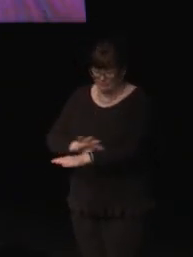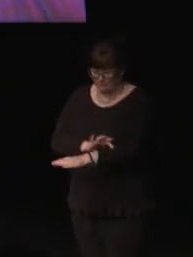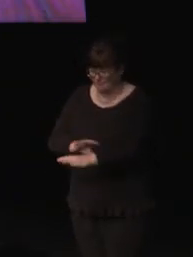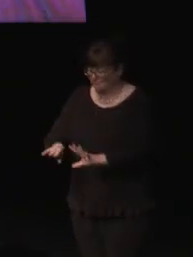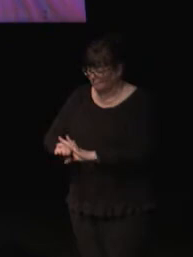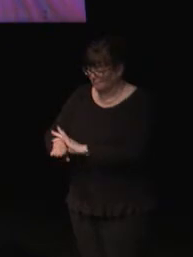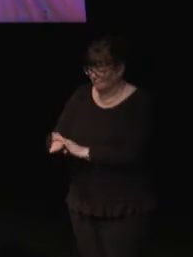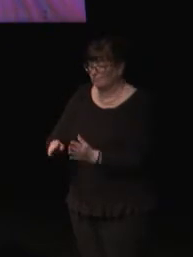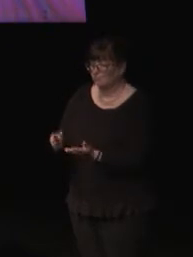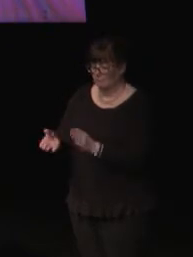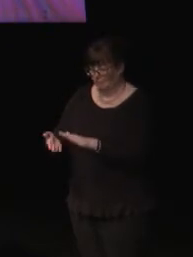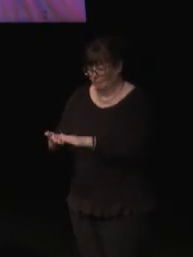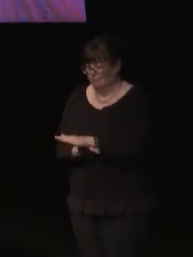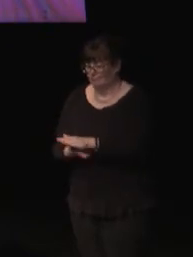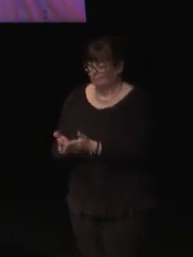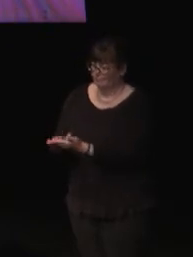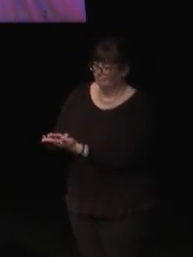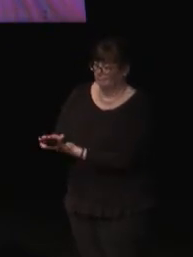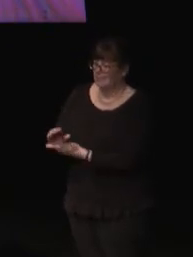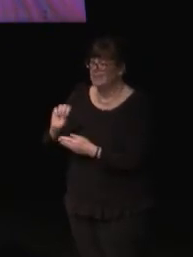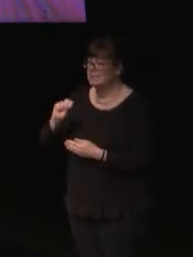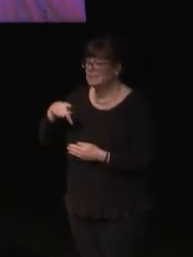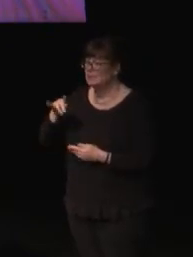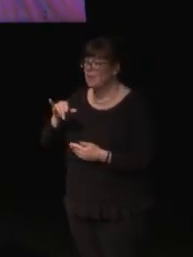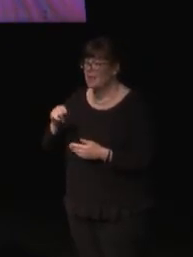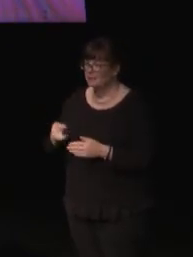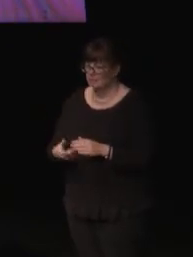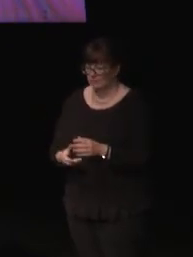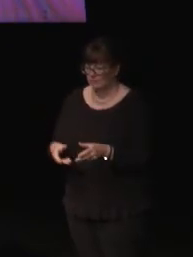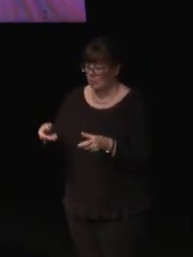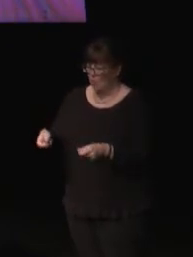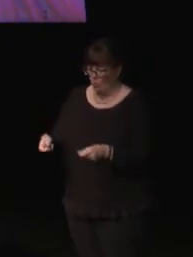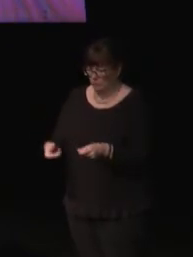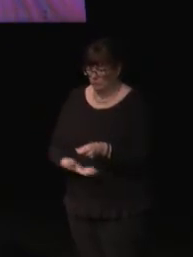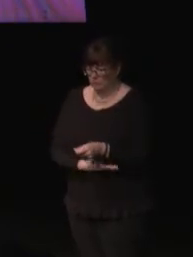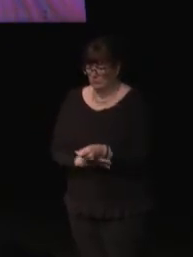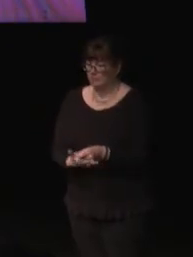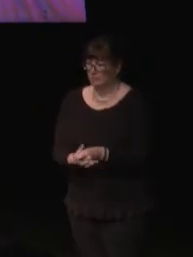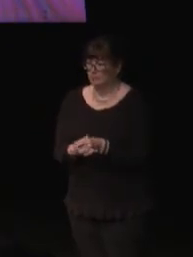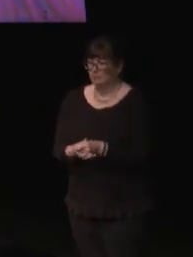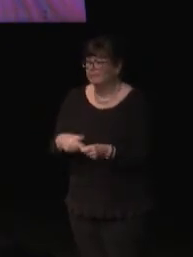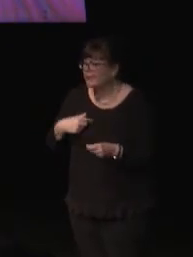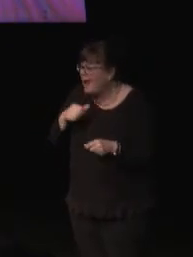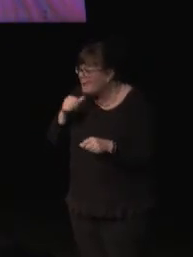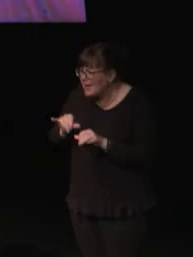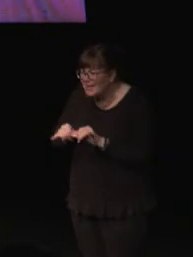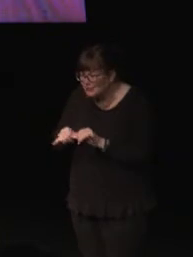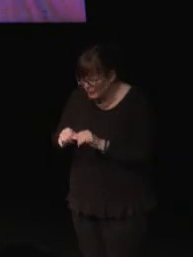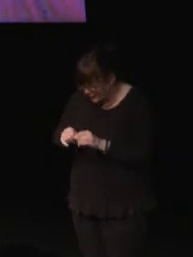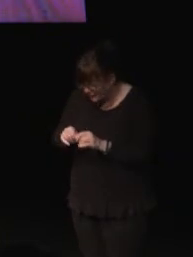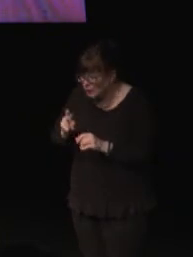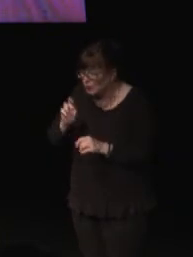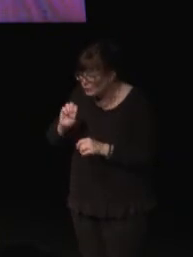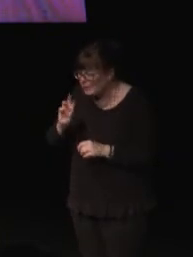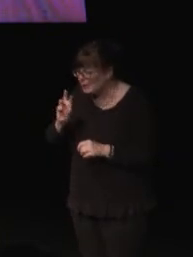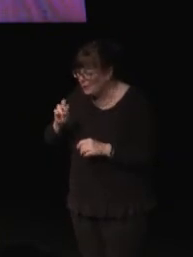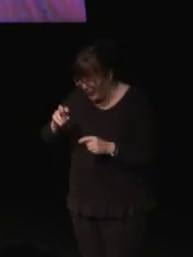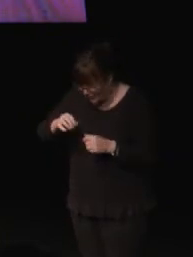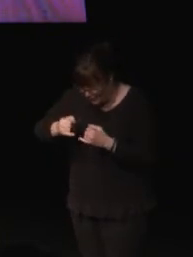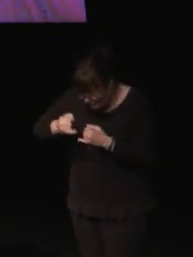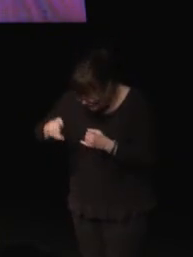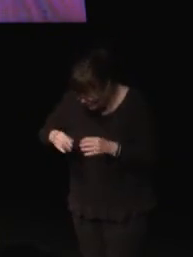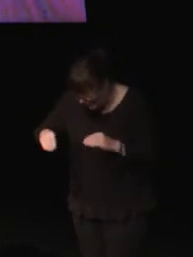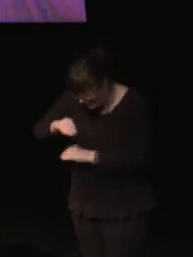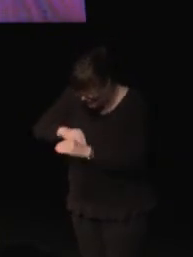hold controllers because that's all I knew how to do. I'm not an engineer. I can't rewire a control. Zach didn't exist. And so I was doing the best I could. I had